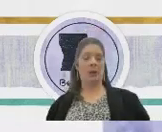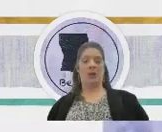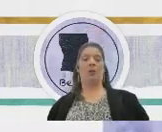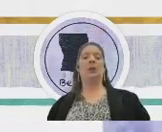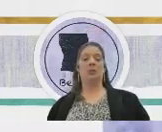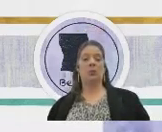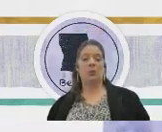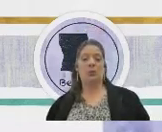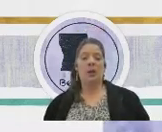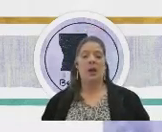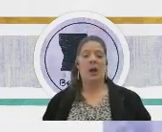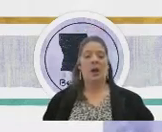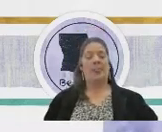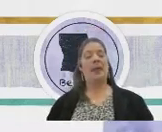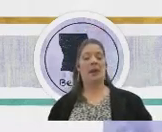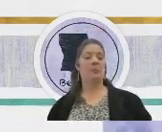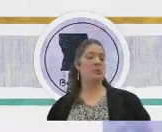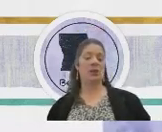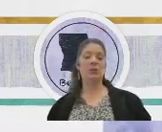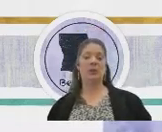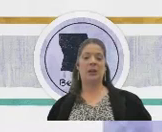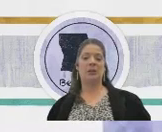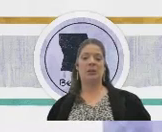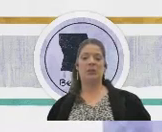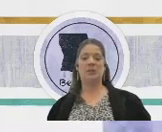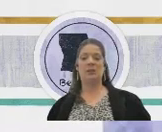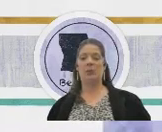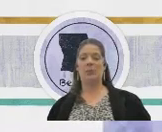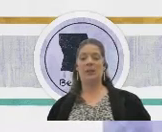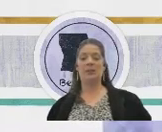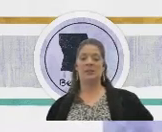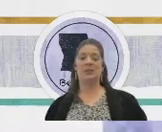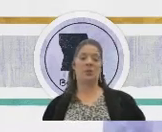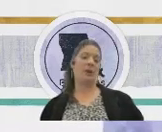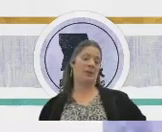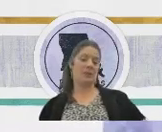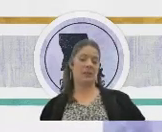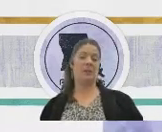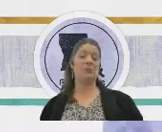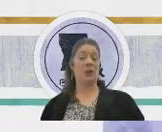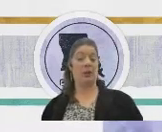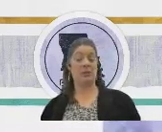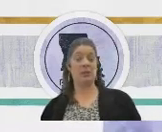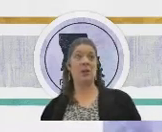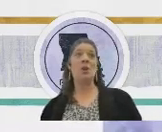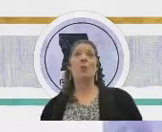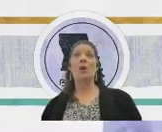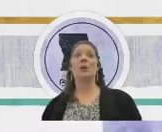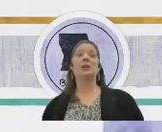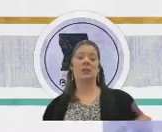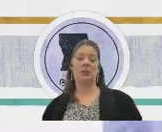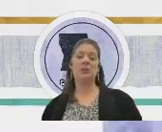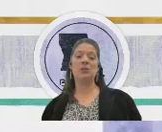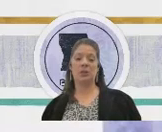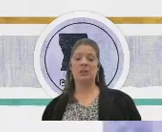candidate or in our online portal. And then I'm just including, you know, this is our peak season, so processing times are increasing. We